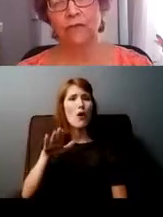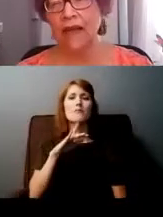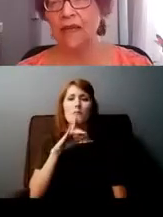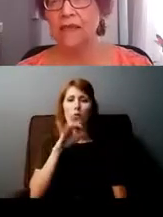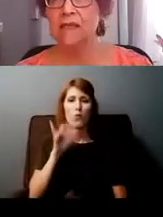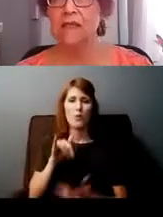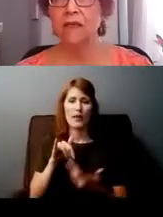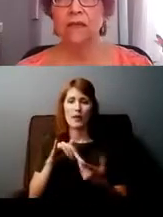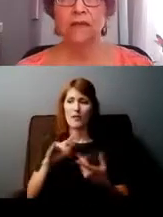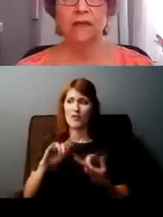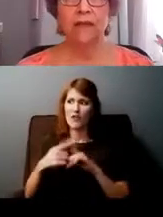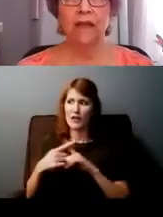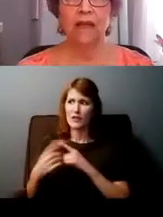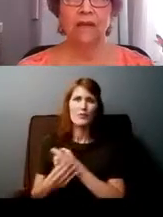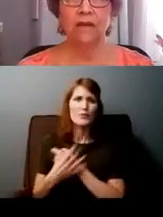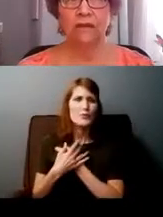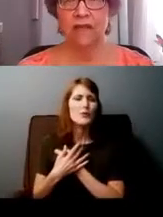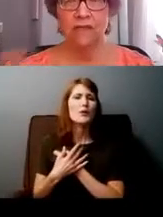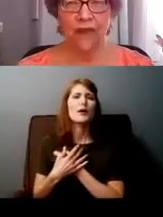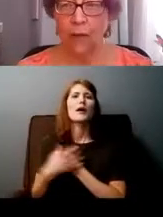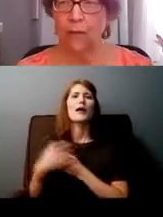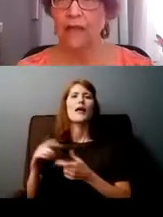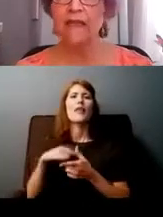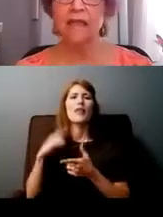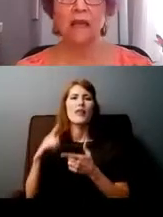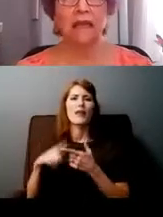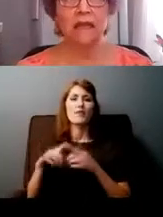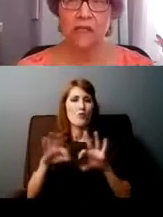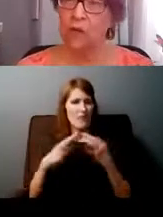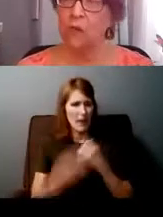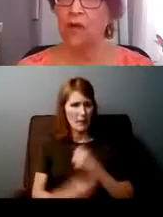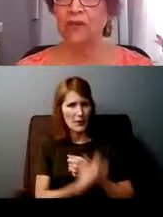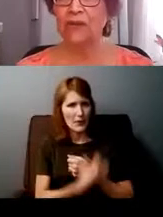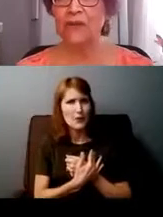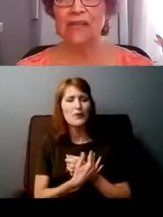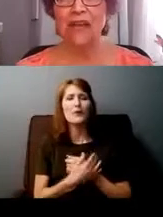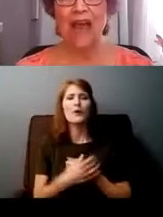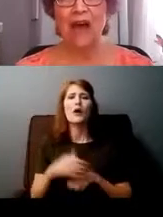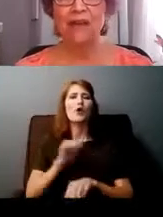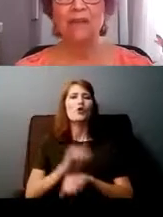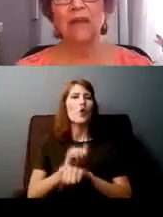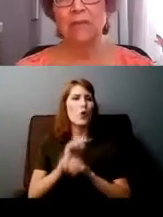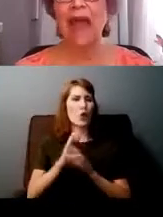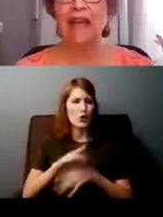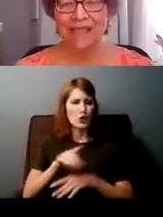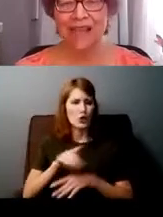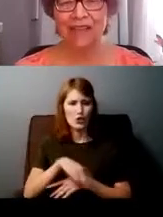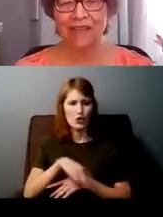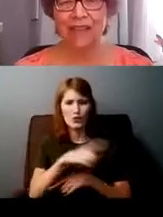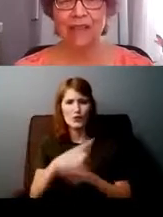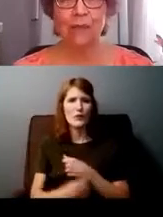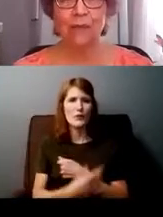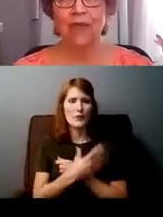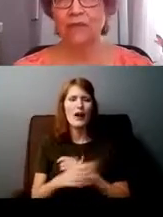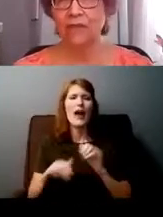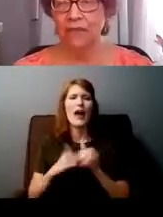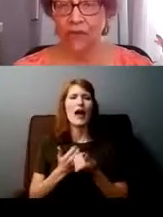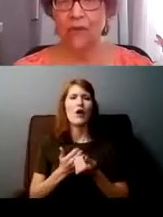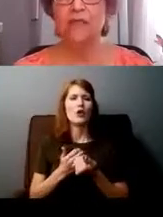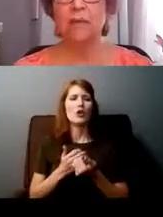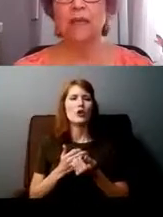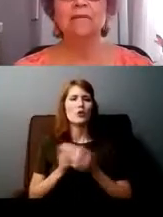your friends, and then it's family and it's coworkers. How do you get past that?